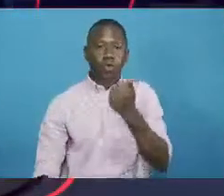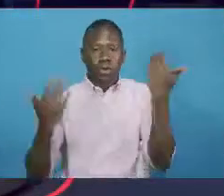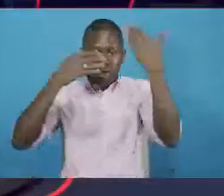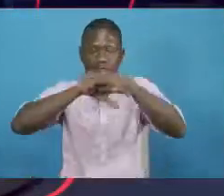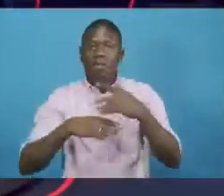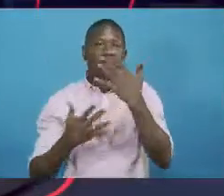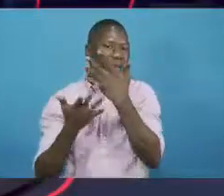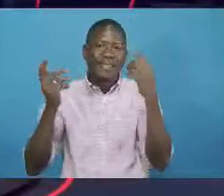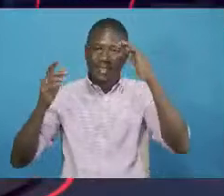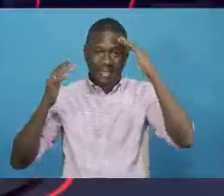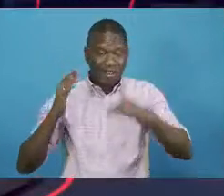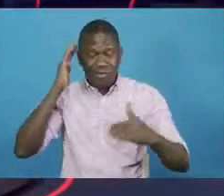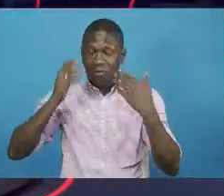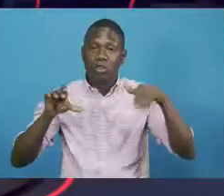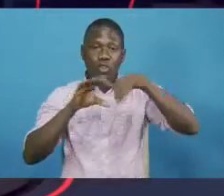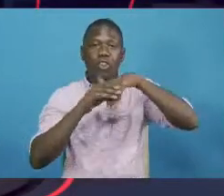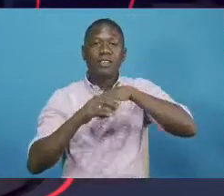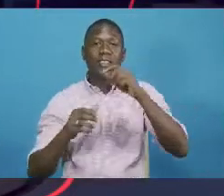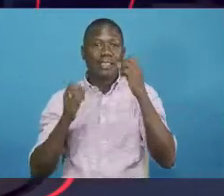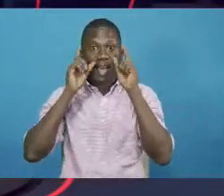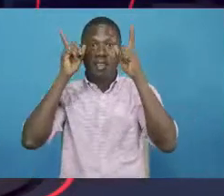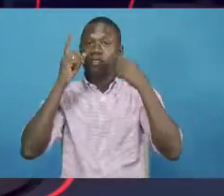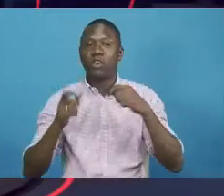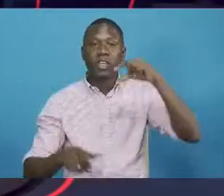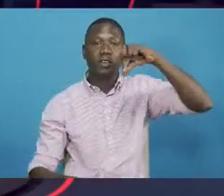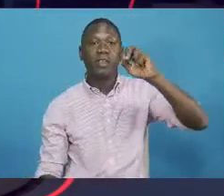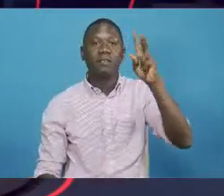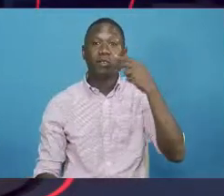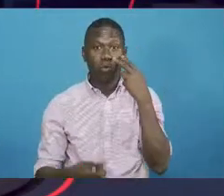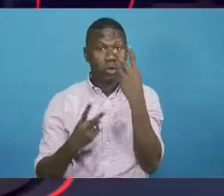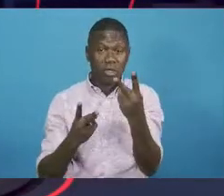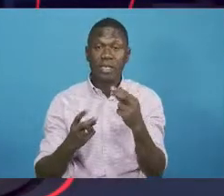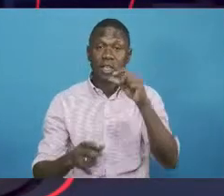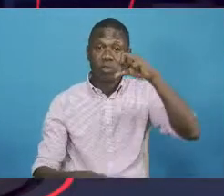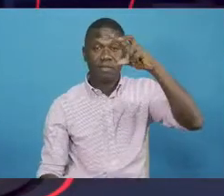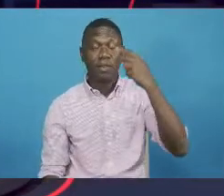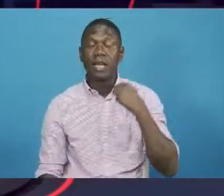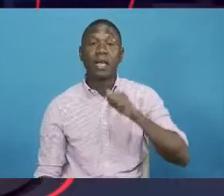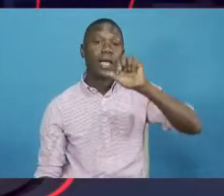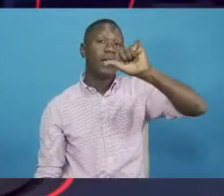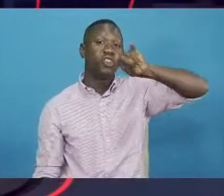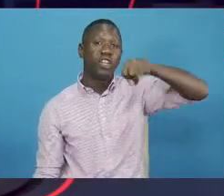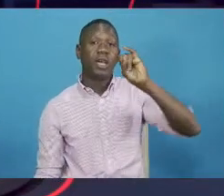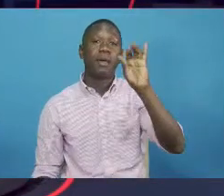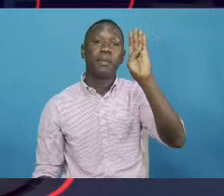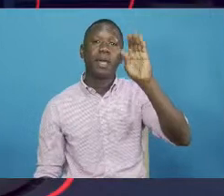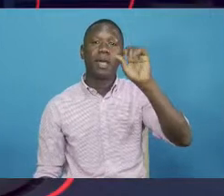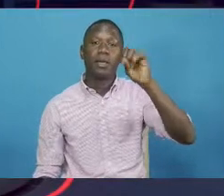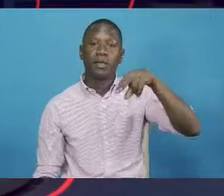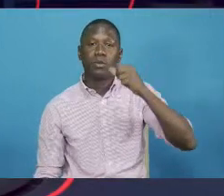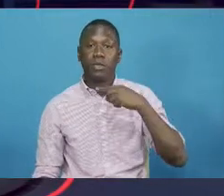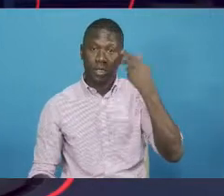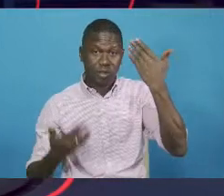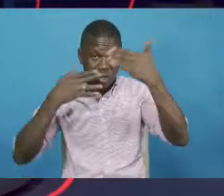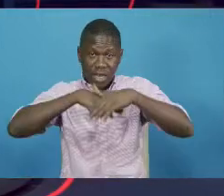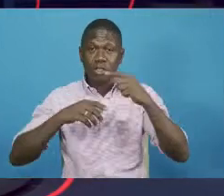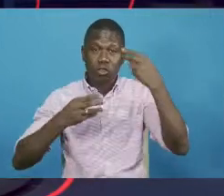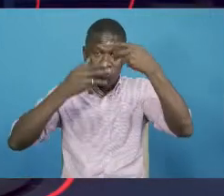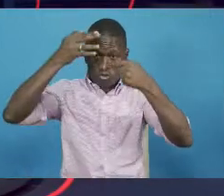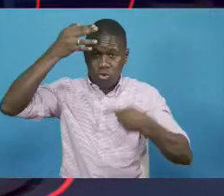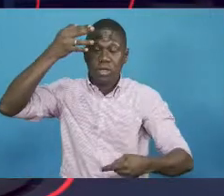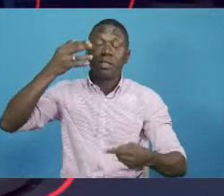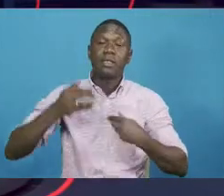evening. Many thanks for joining us live on QTV. You are watching QTV News, and I am Ajibintu Drame. In tonight's top stories,